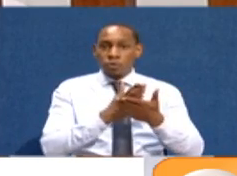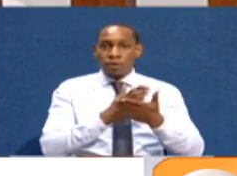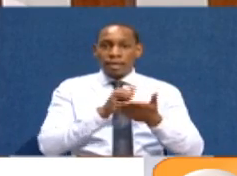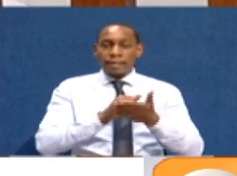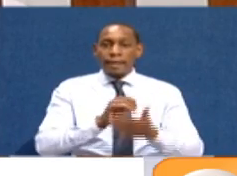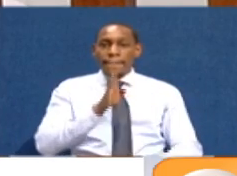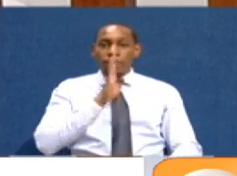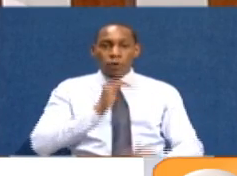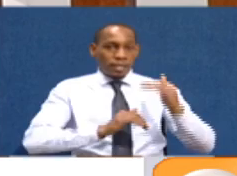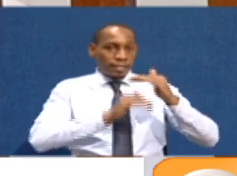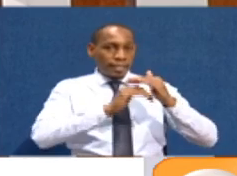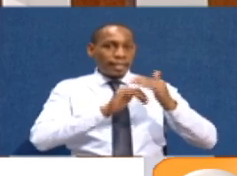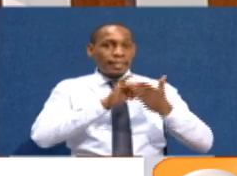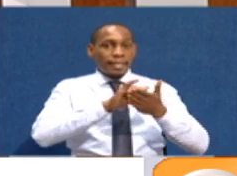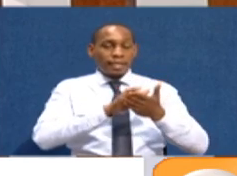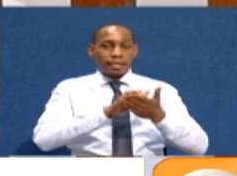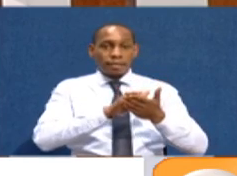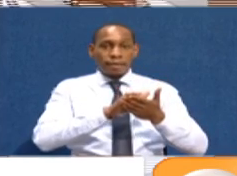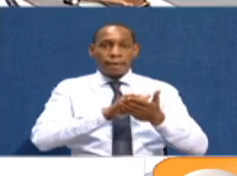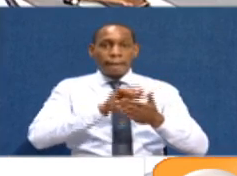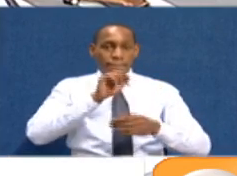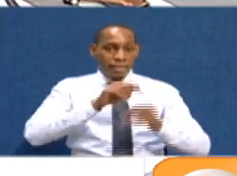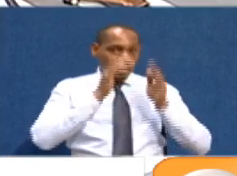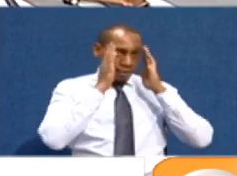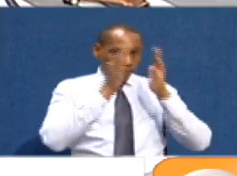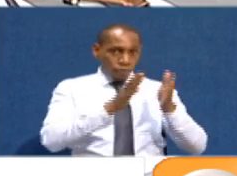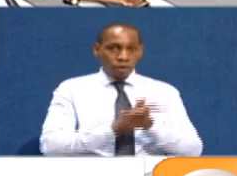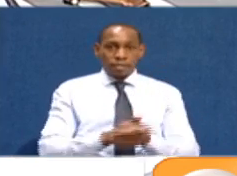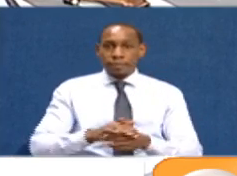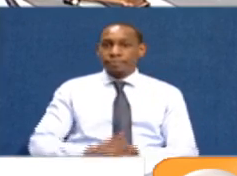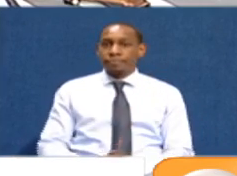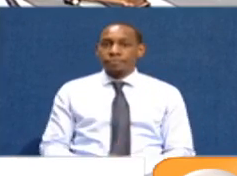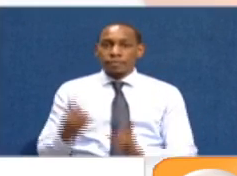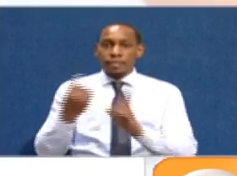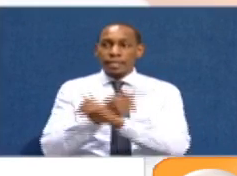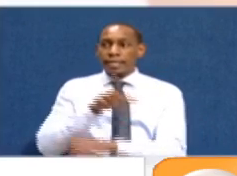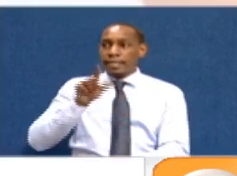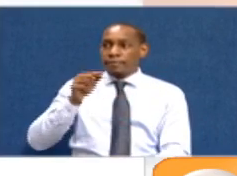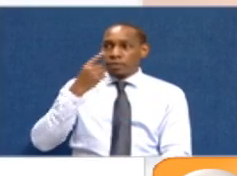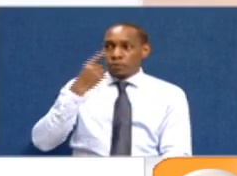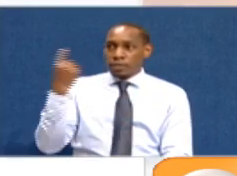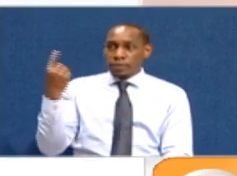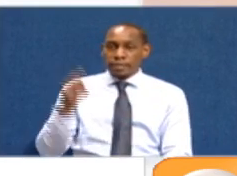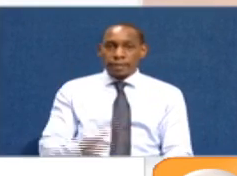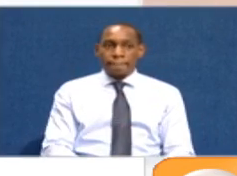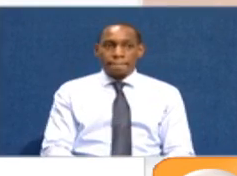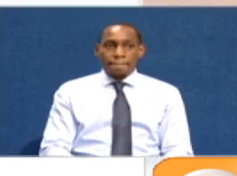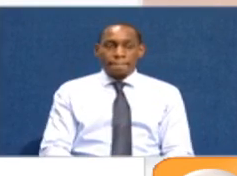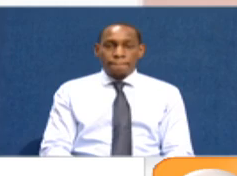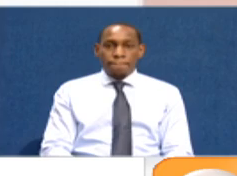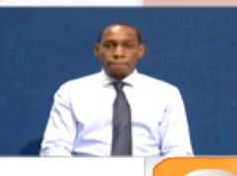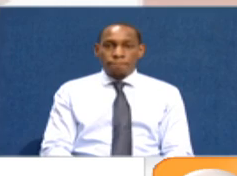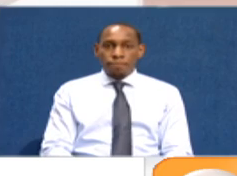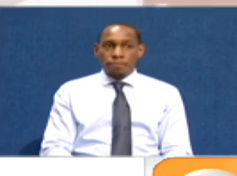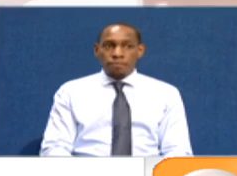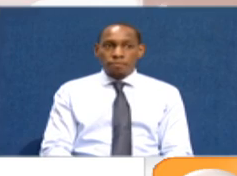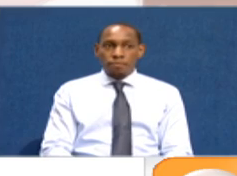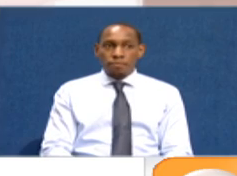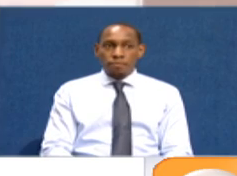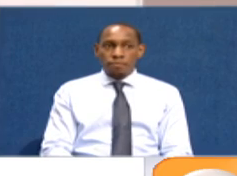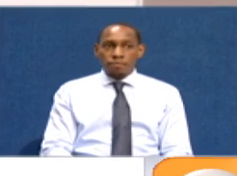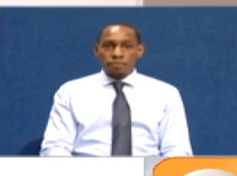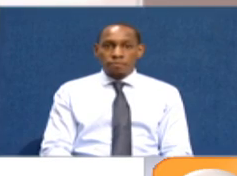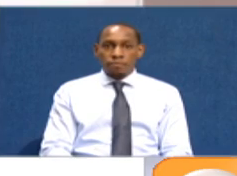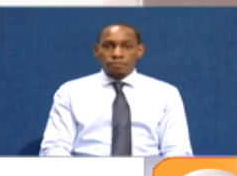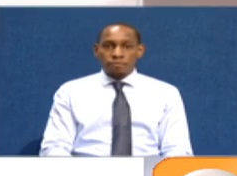debt ceiling should be something that we should definitely take a look at. Good. J.W. Mungai says, ask David Wachira if he can accept an offer to become a